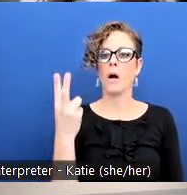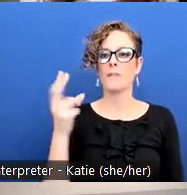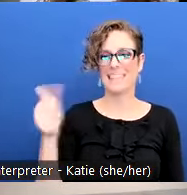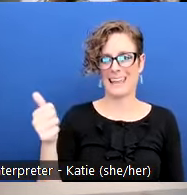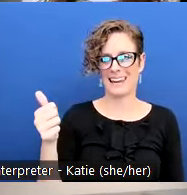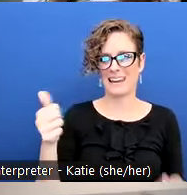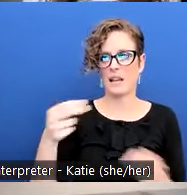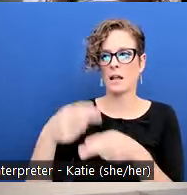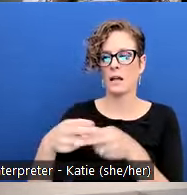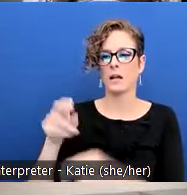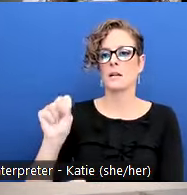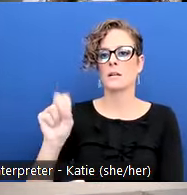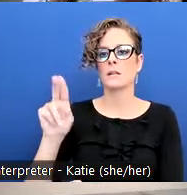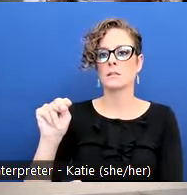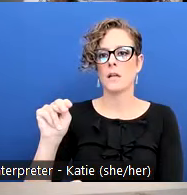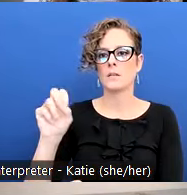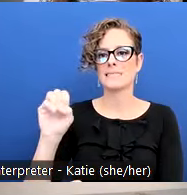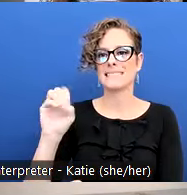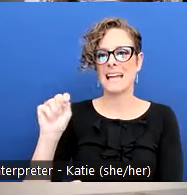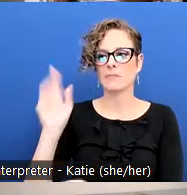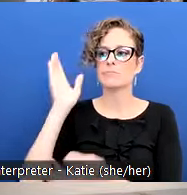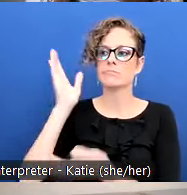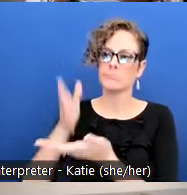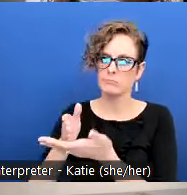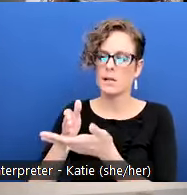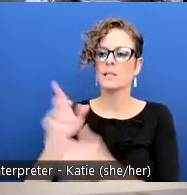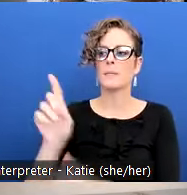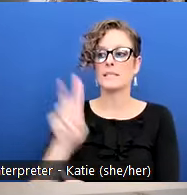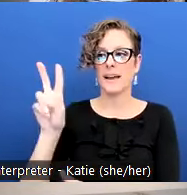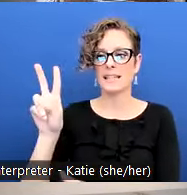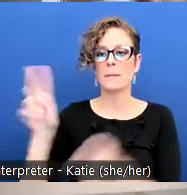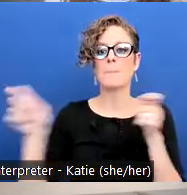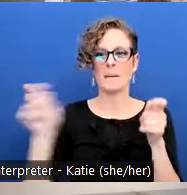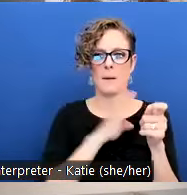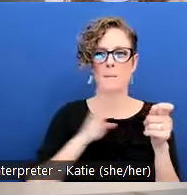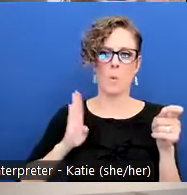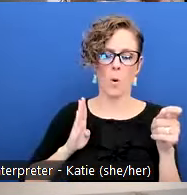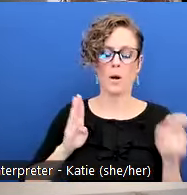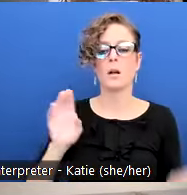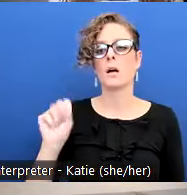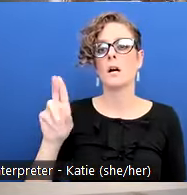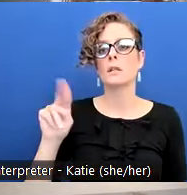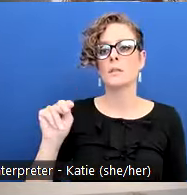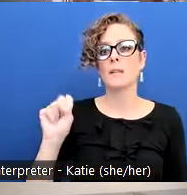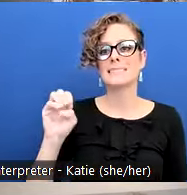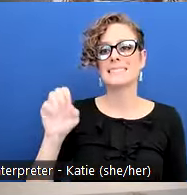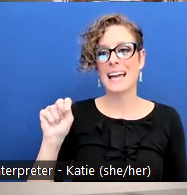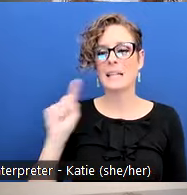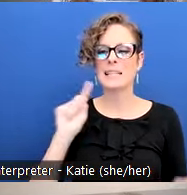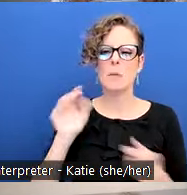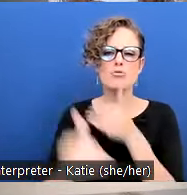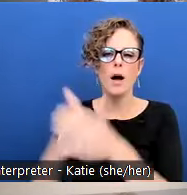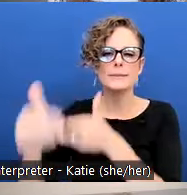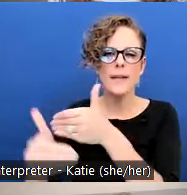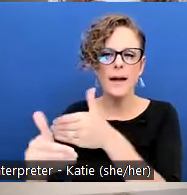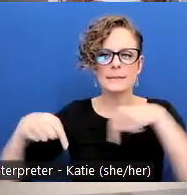the Domestic Violence Offenders Management Board. So sunsets are basically a process we have in Colorado where